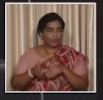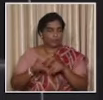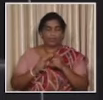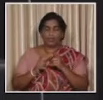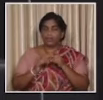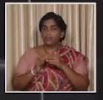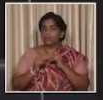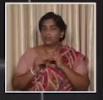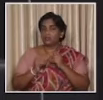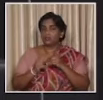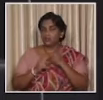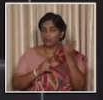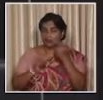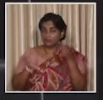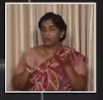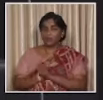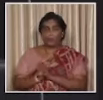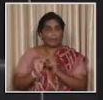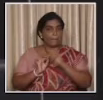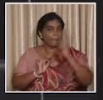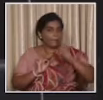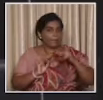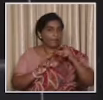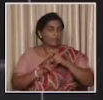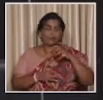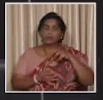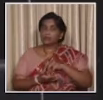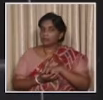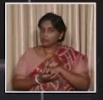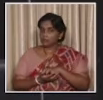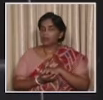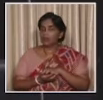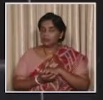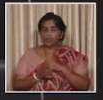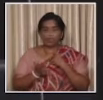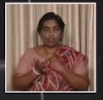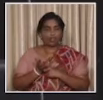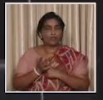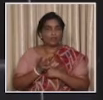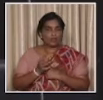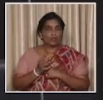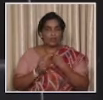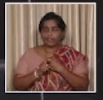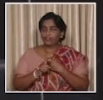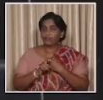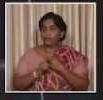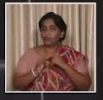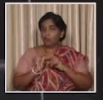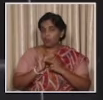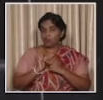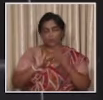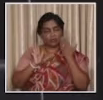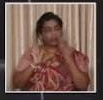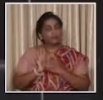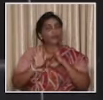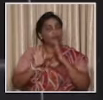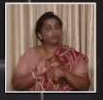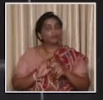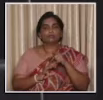Batiklo district, the Rugam Kitul project was proposed, but it had not come to total